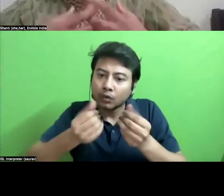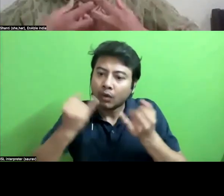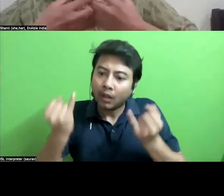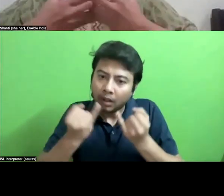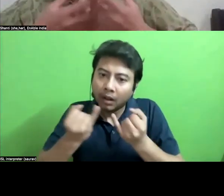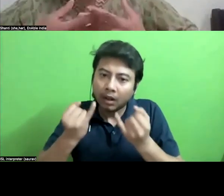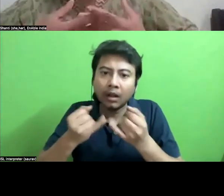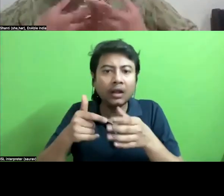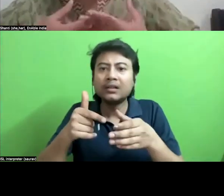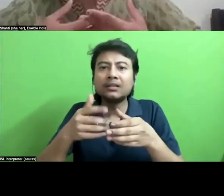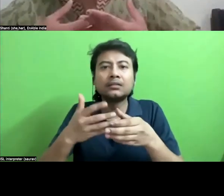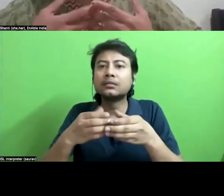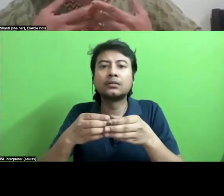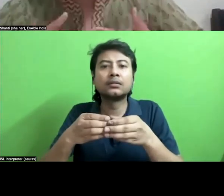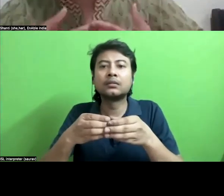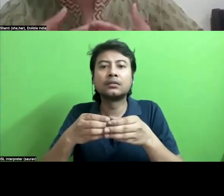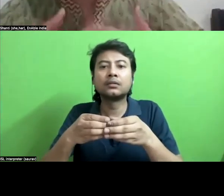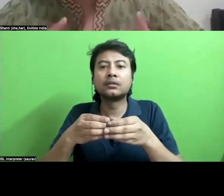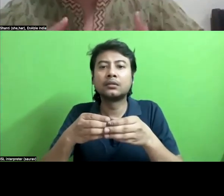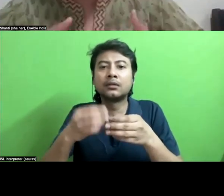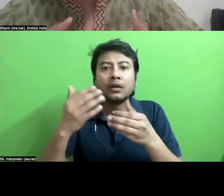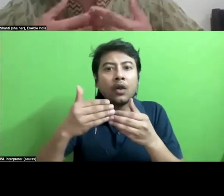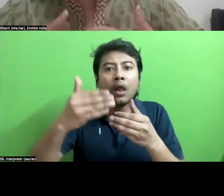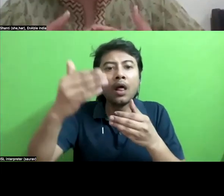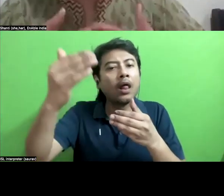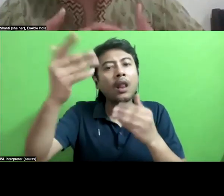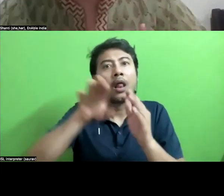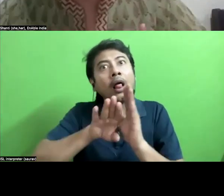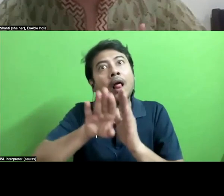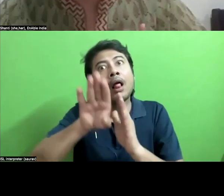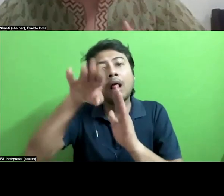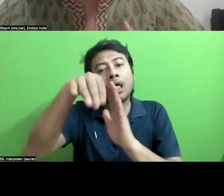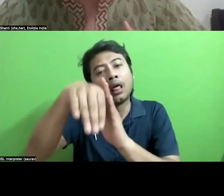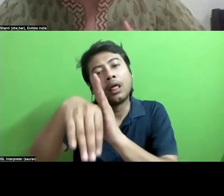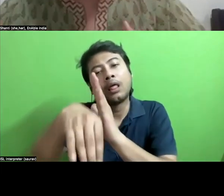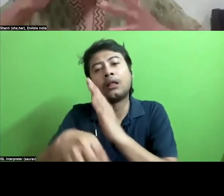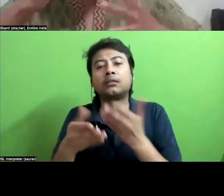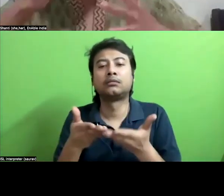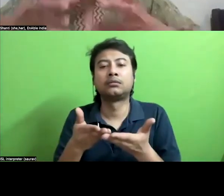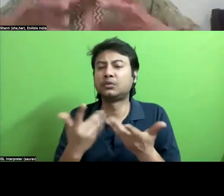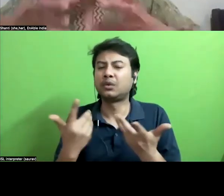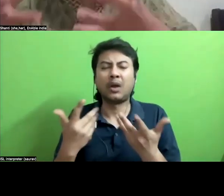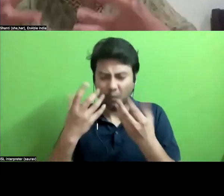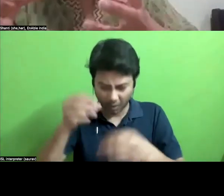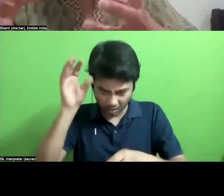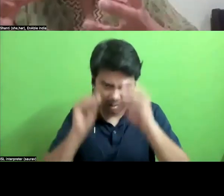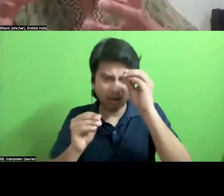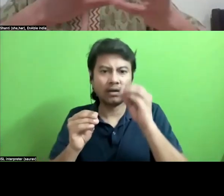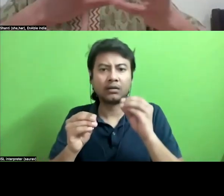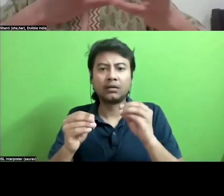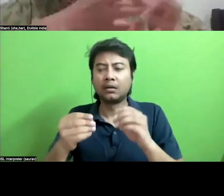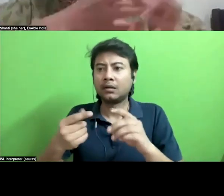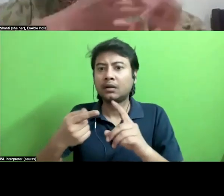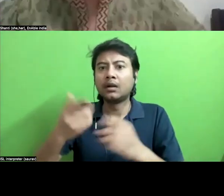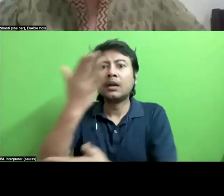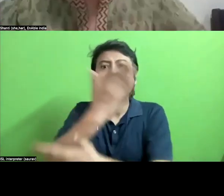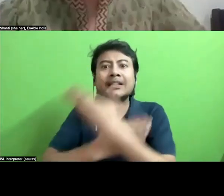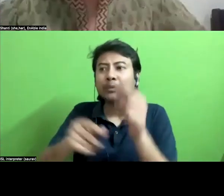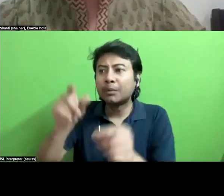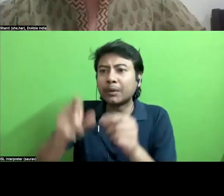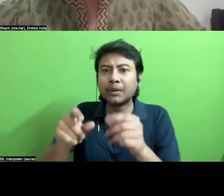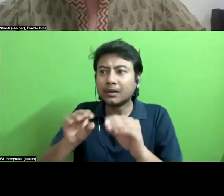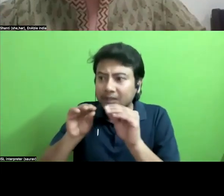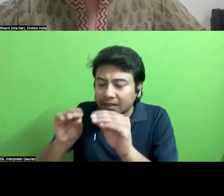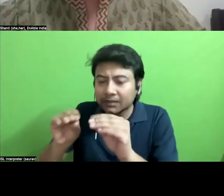on how I can enable my training graduates with disability and make them earn a living. So this is my suggestion to this NGO founder and others,